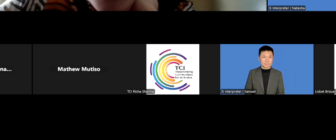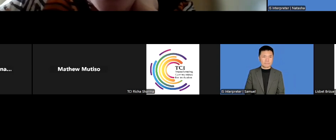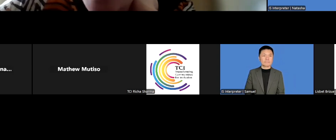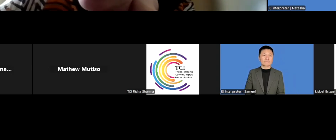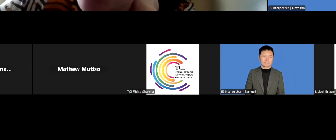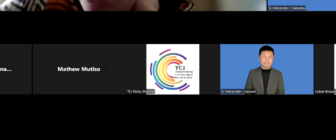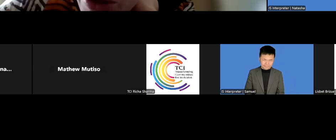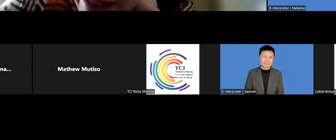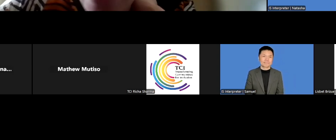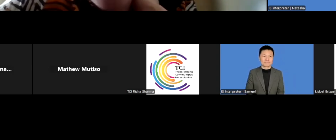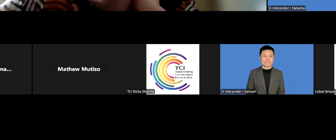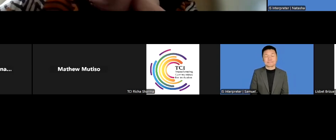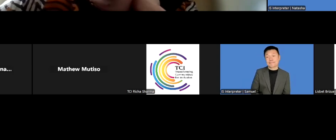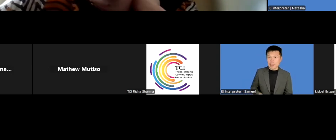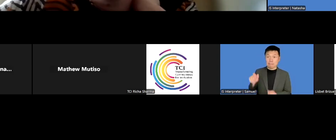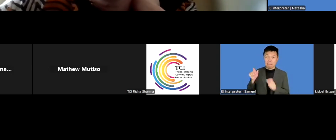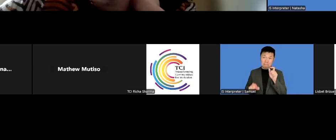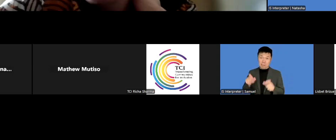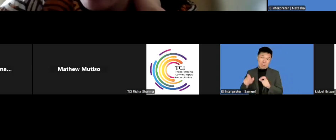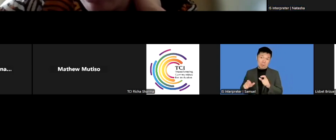albinism who went there as children,